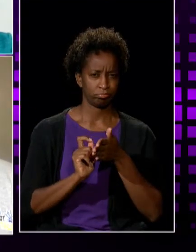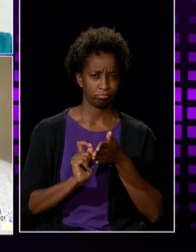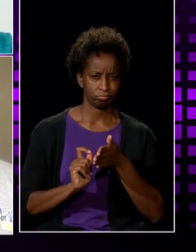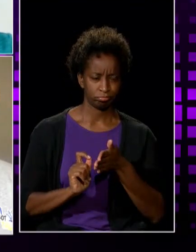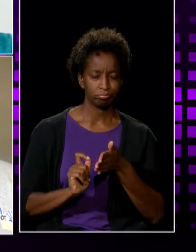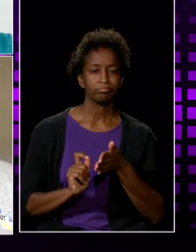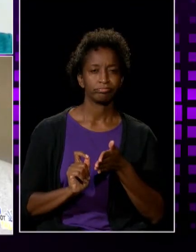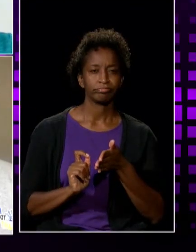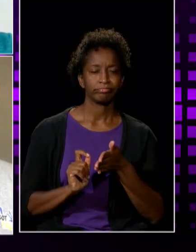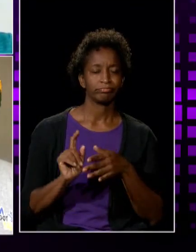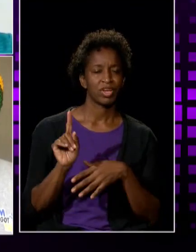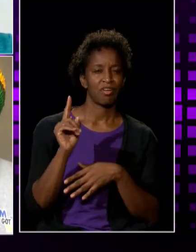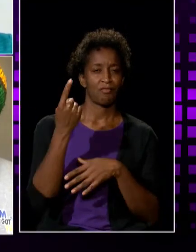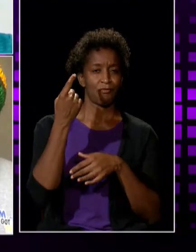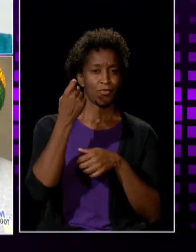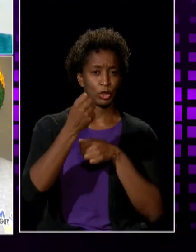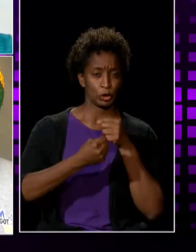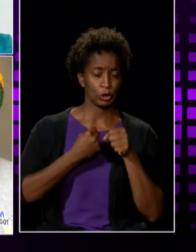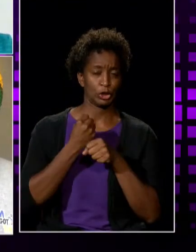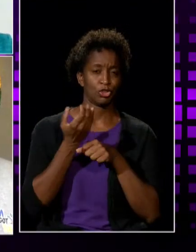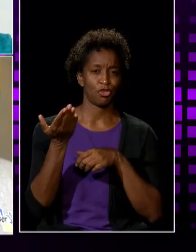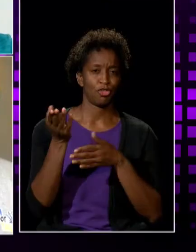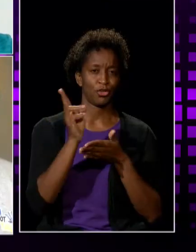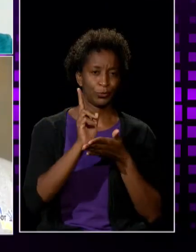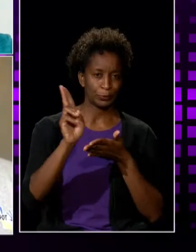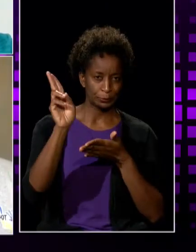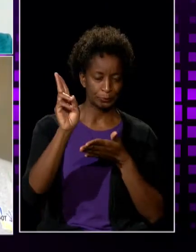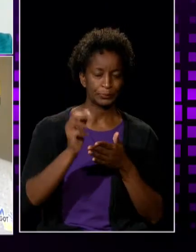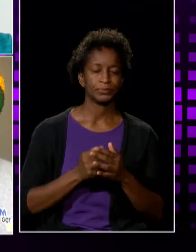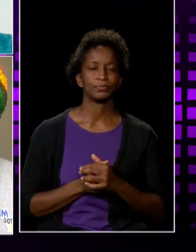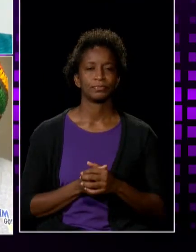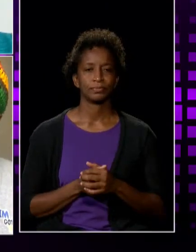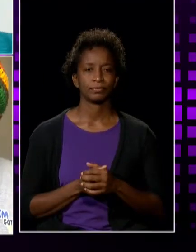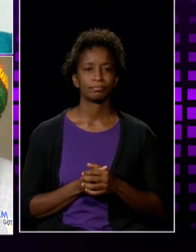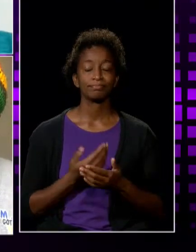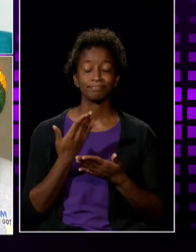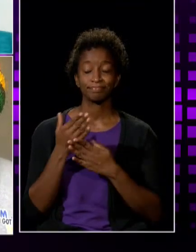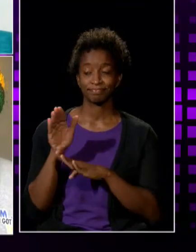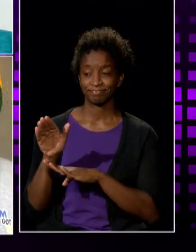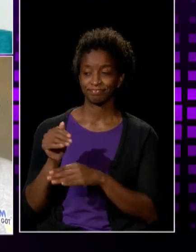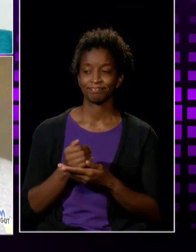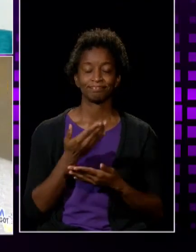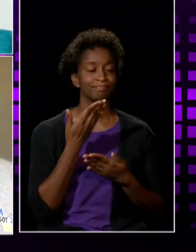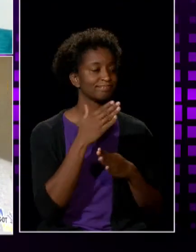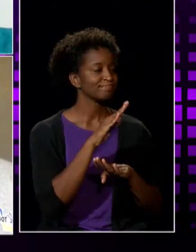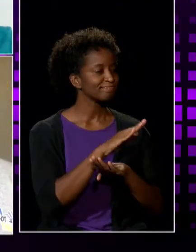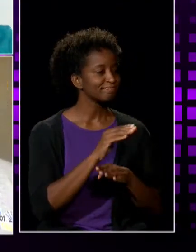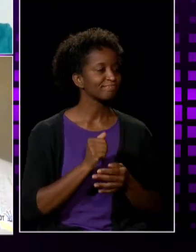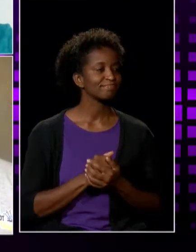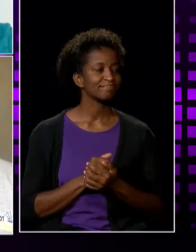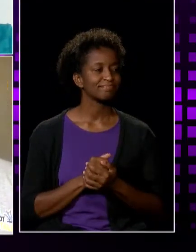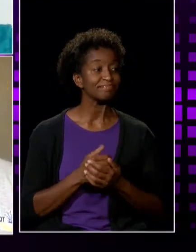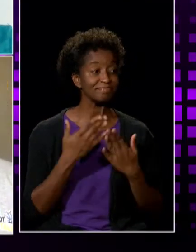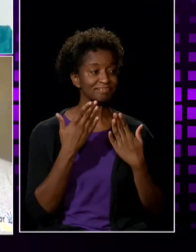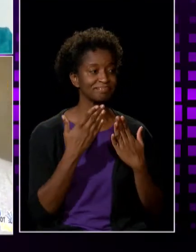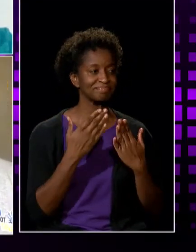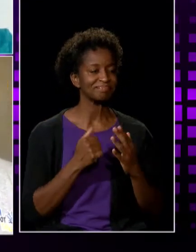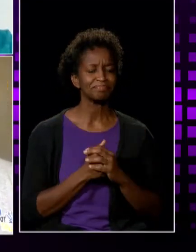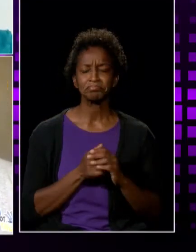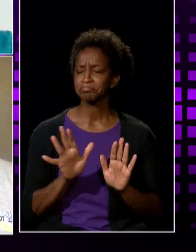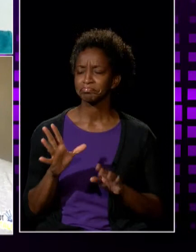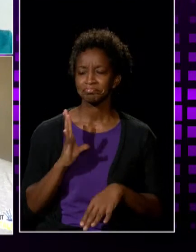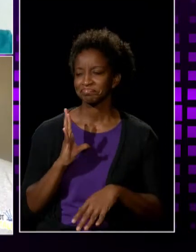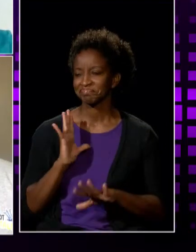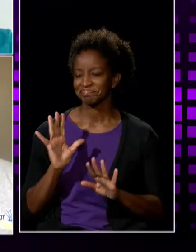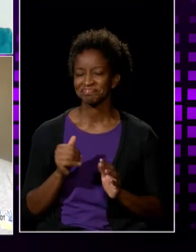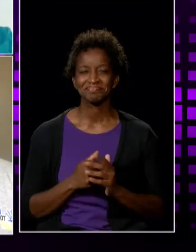first year at the University of the West Indies. Good afternoon. Good afternoon, Tyrell. Thanks. Yes, no problem. In